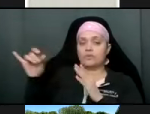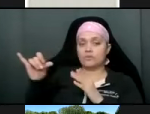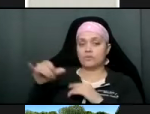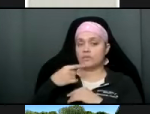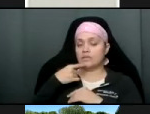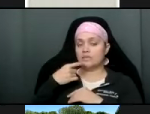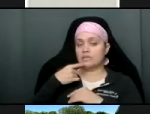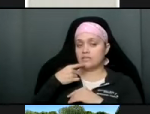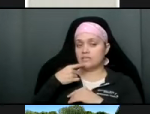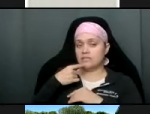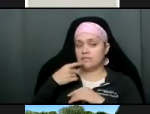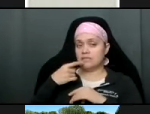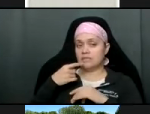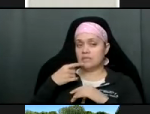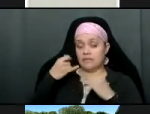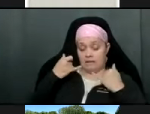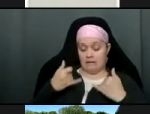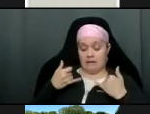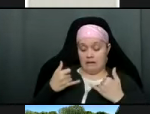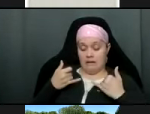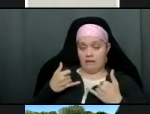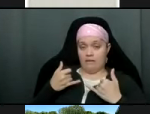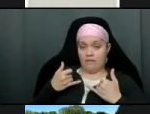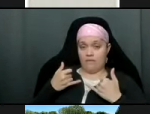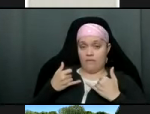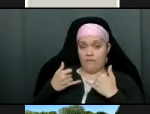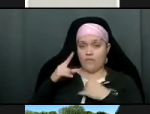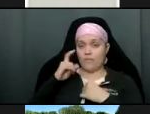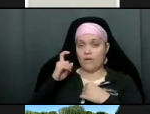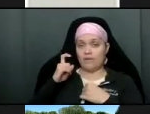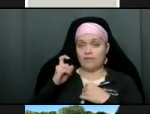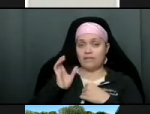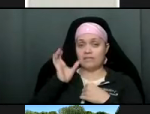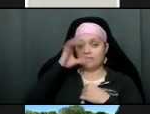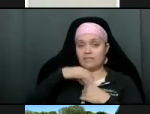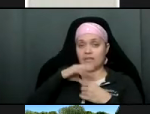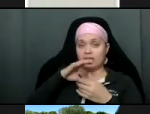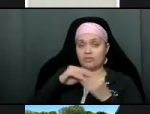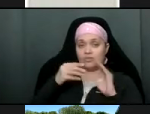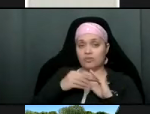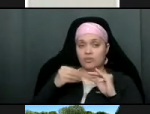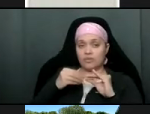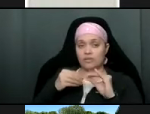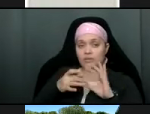say now because it's an odd story about a secret.